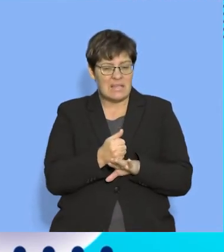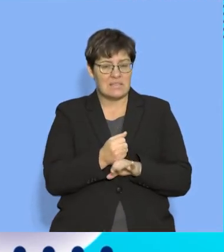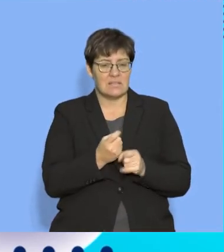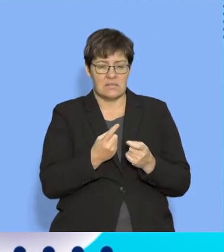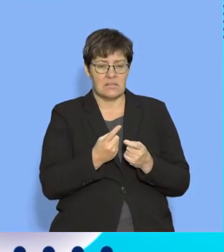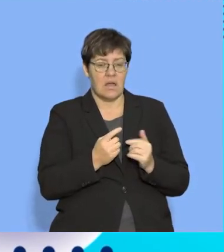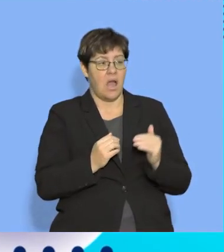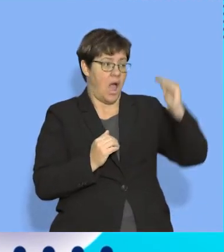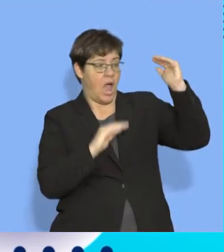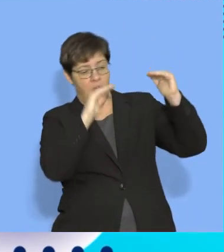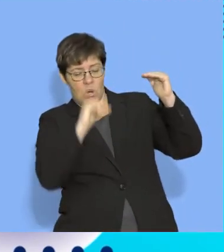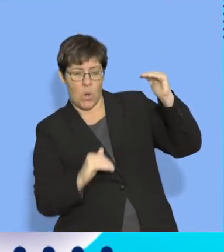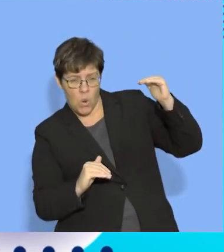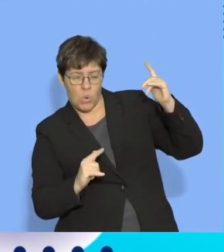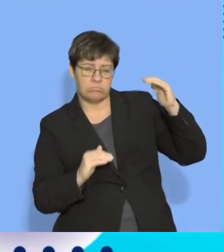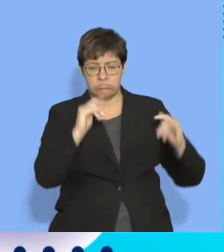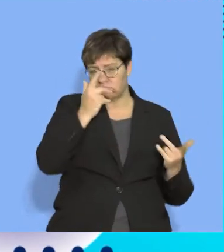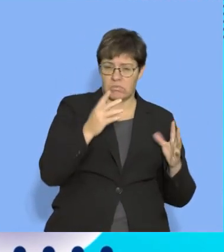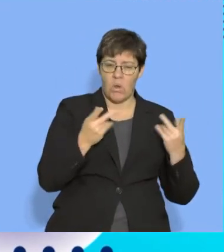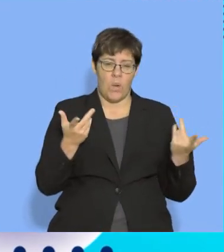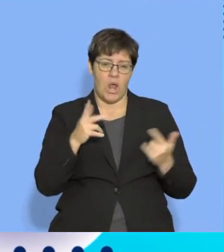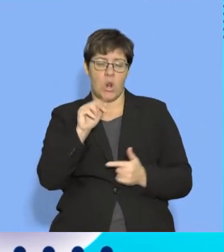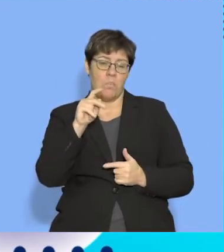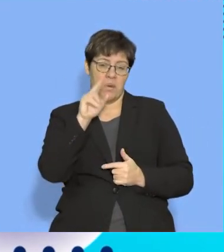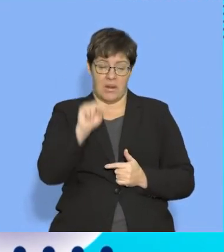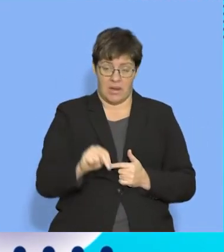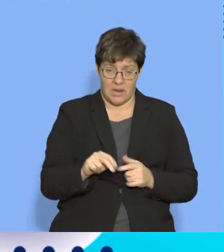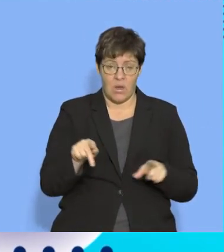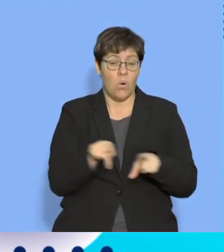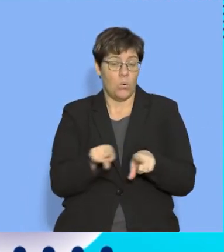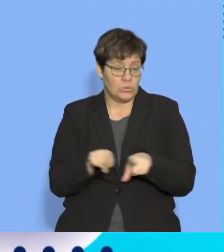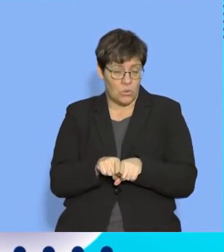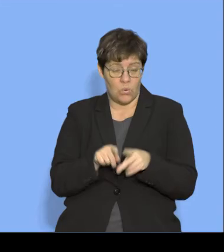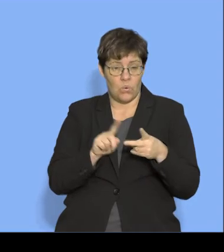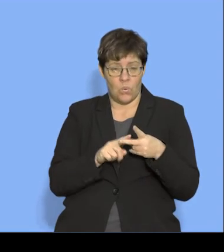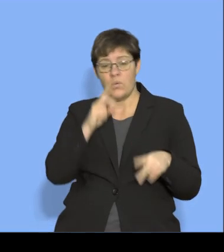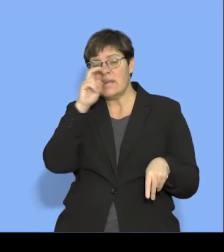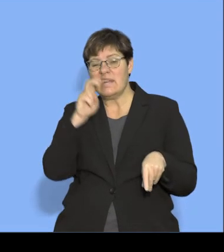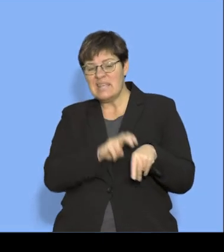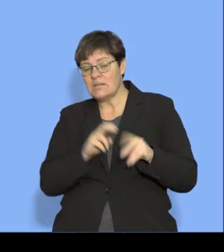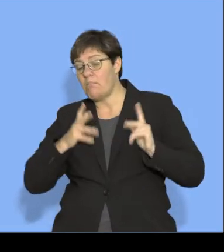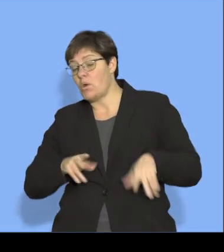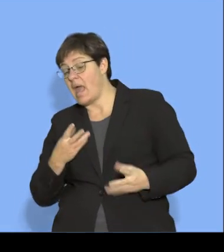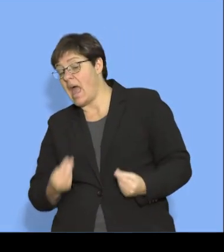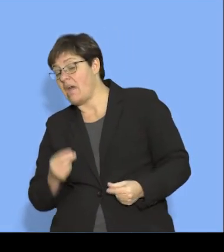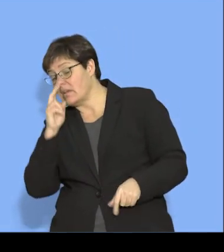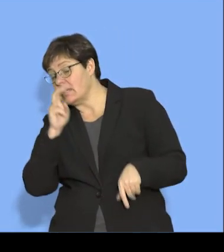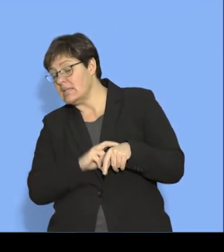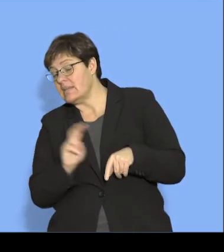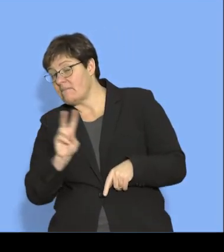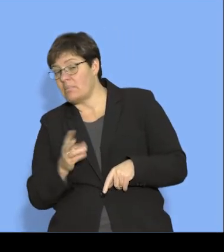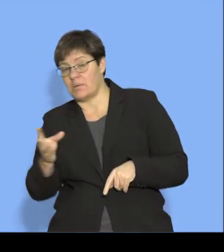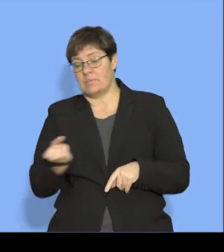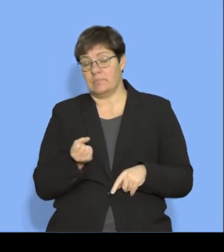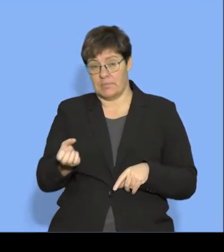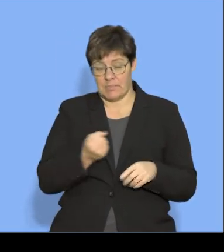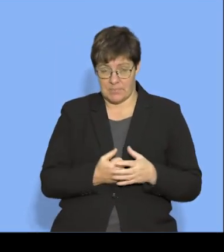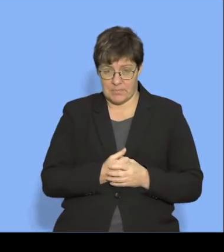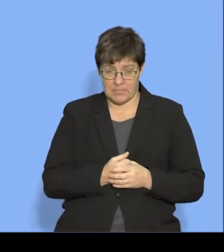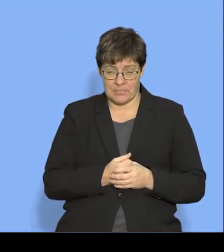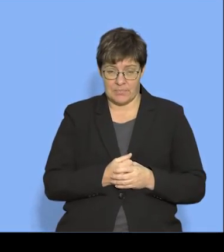concentration in the lumen of the small intestines, as well as the need of the body. So you will find that the central